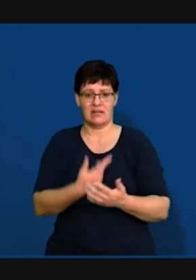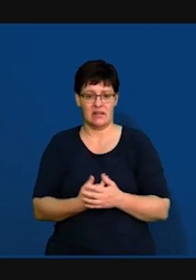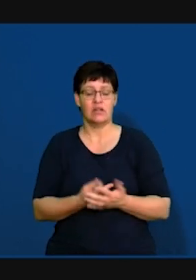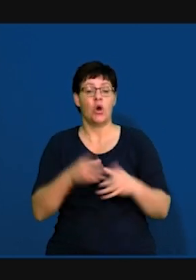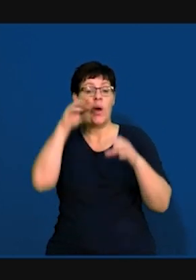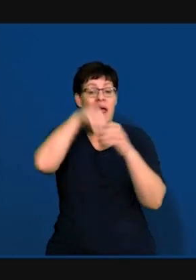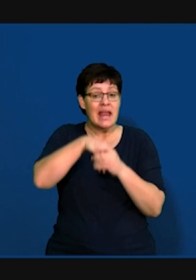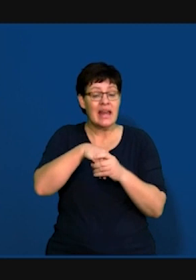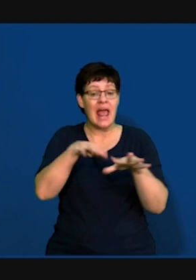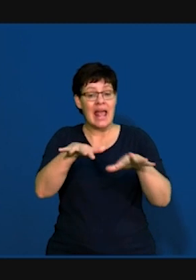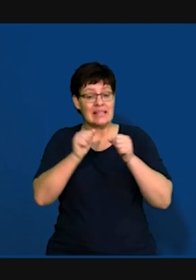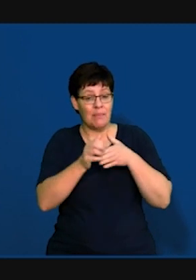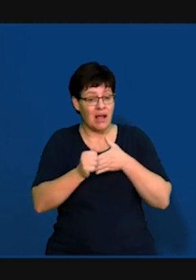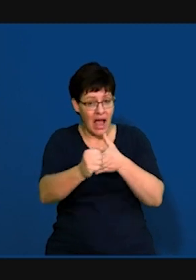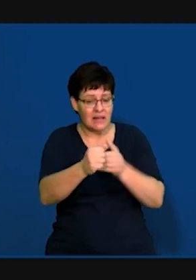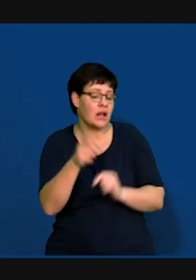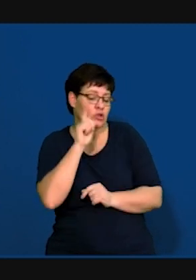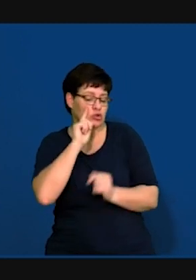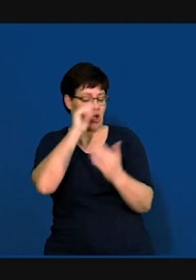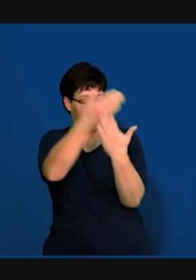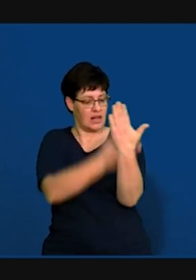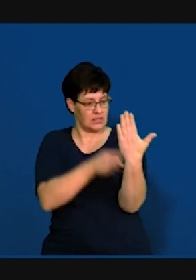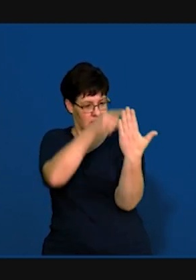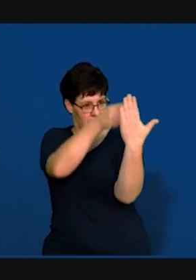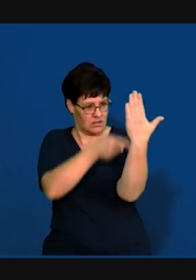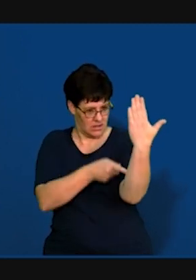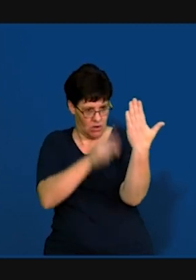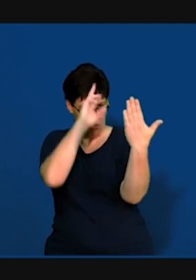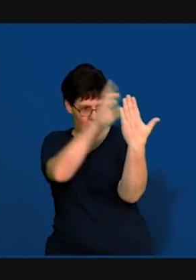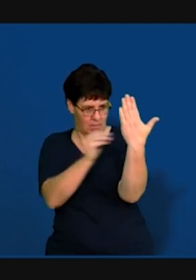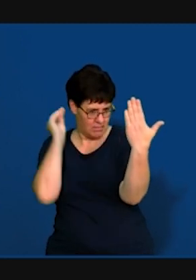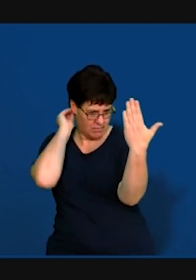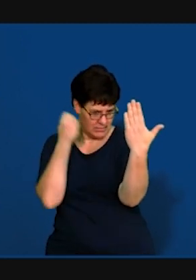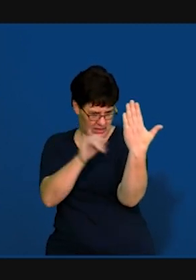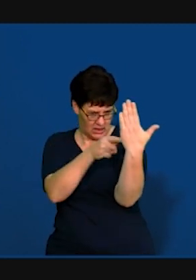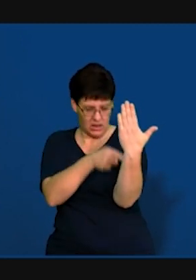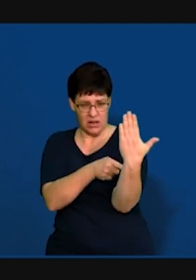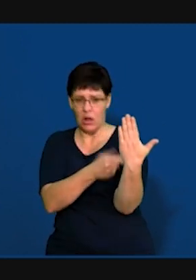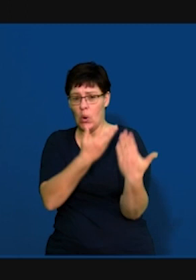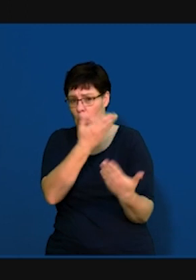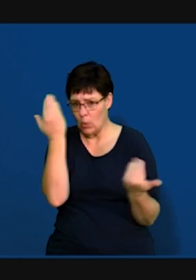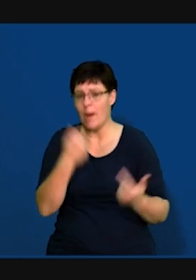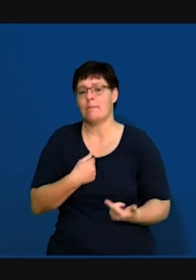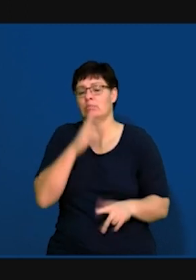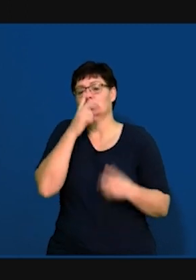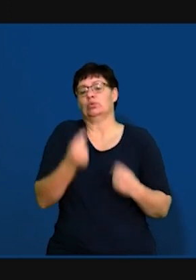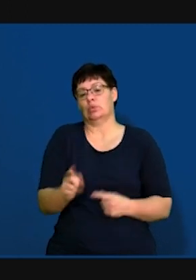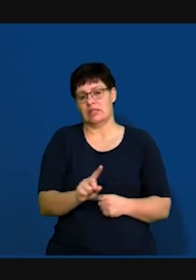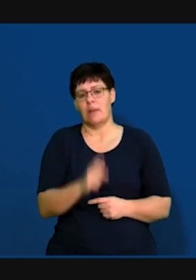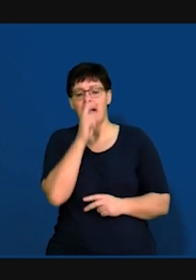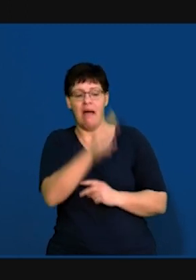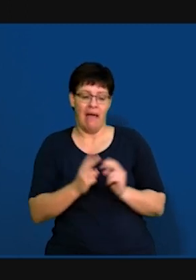examination guidelines, you'd have your checklist to say, okay, do I still remember this? If not, what do I need to do about it? Let me